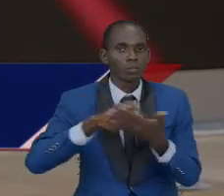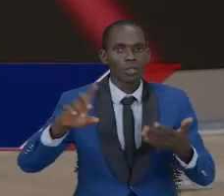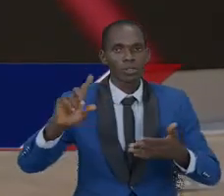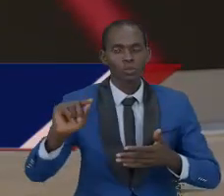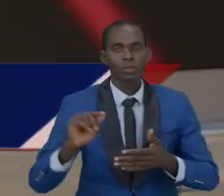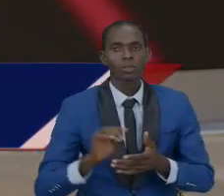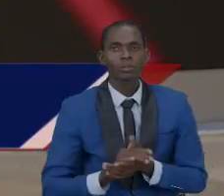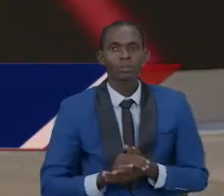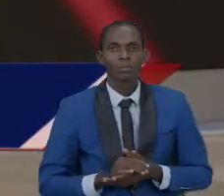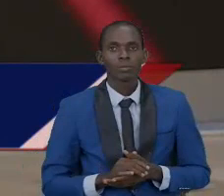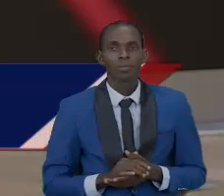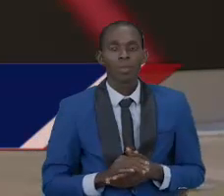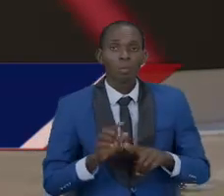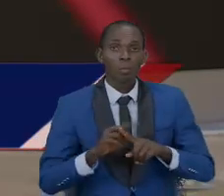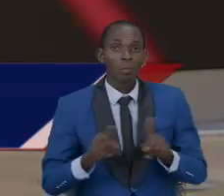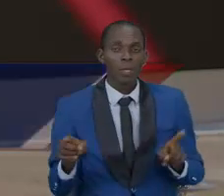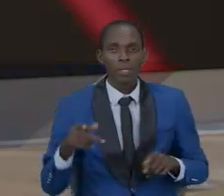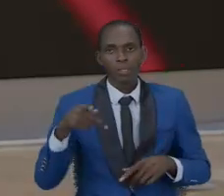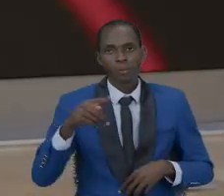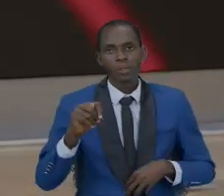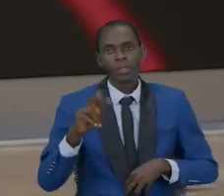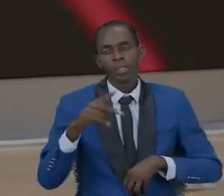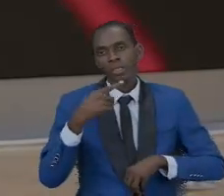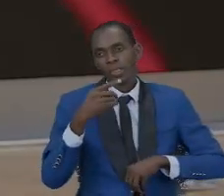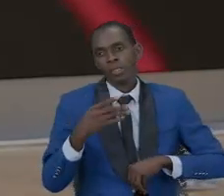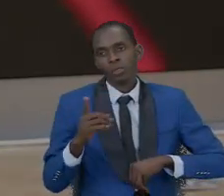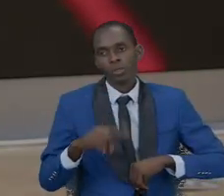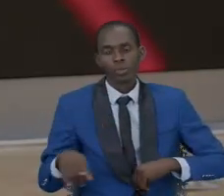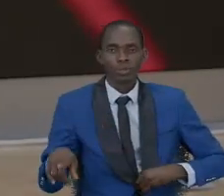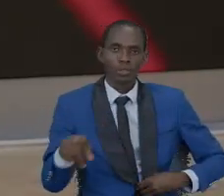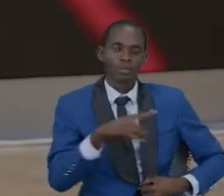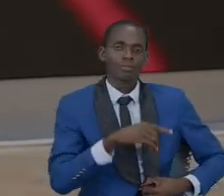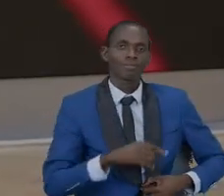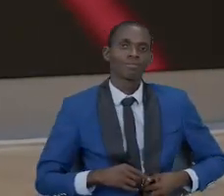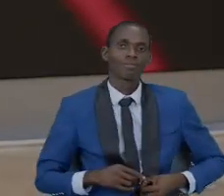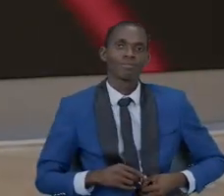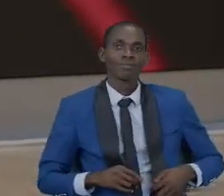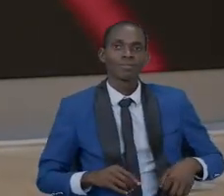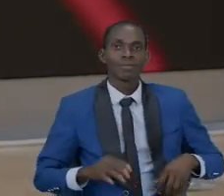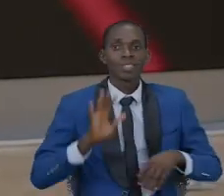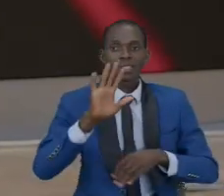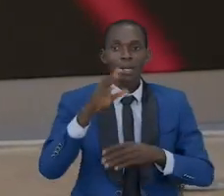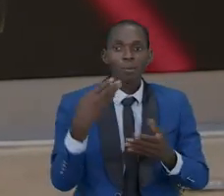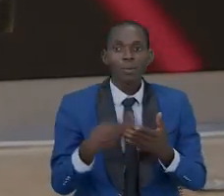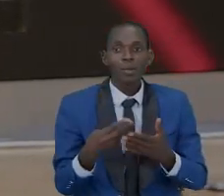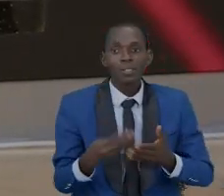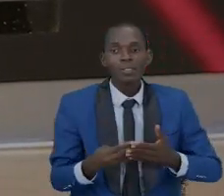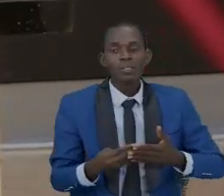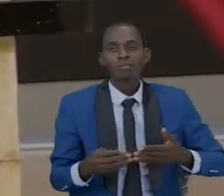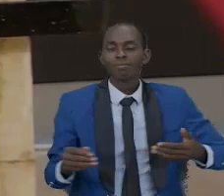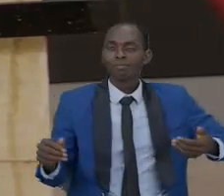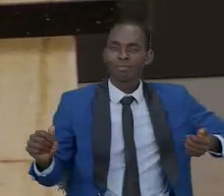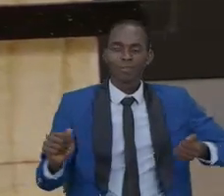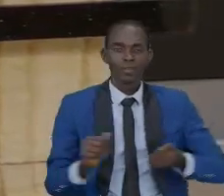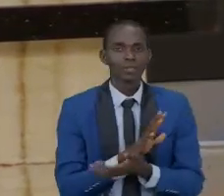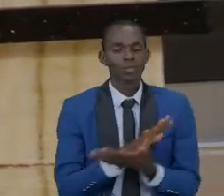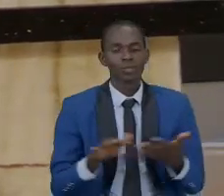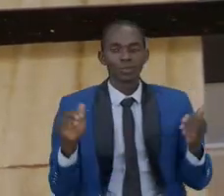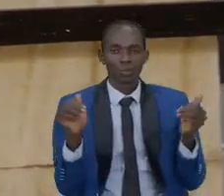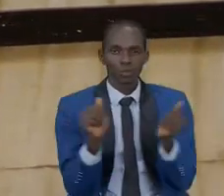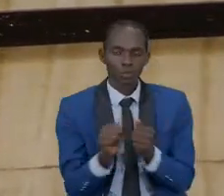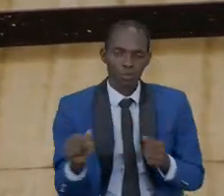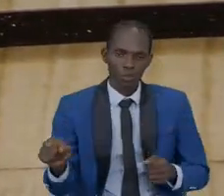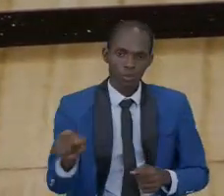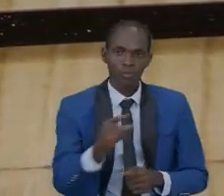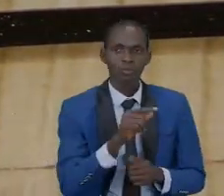verse 20 but Peter said unto him thy money perish with